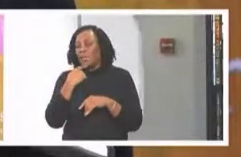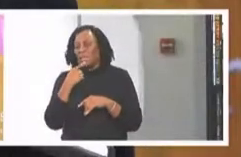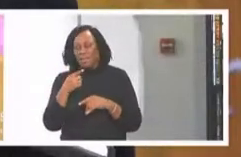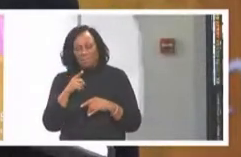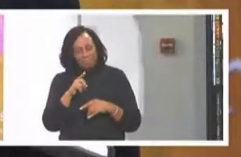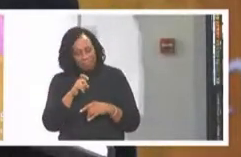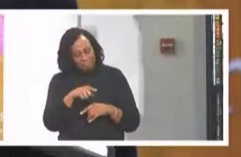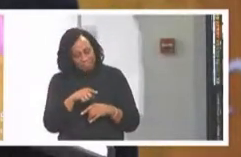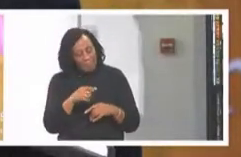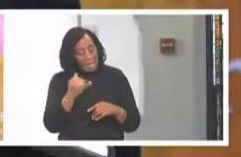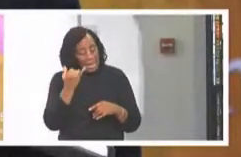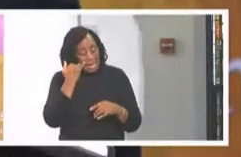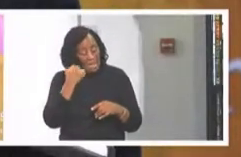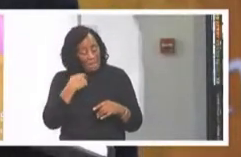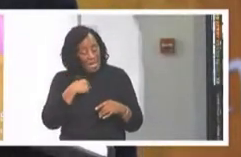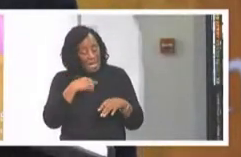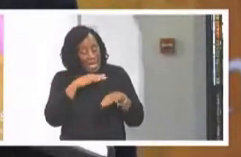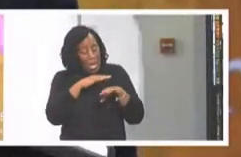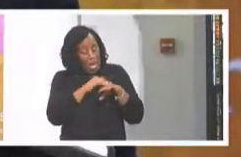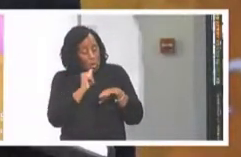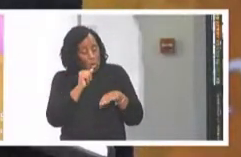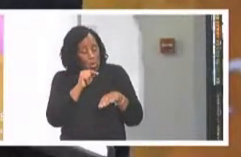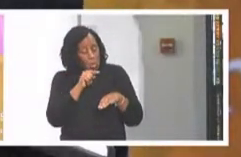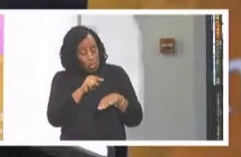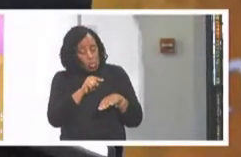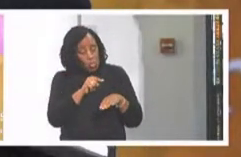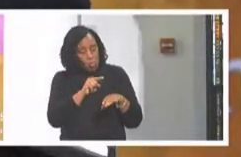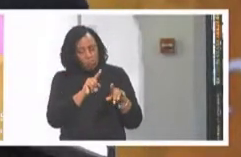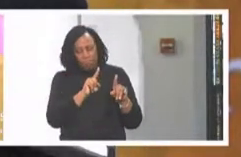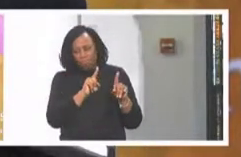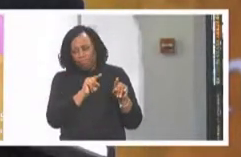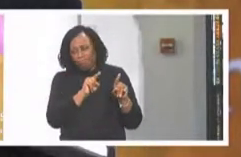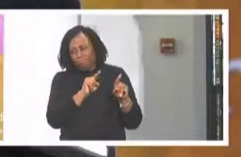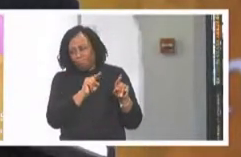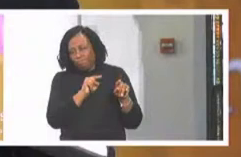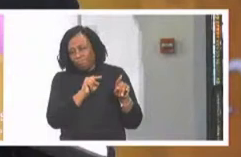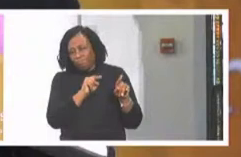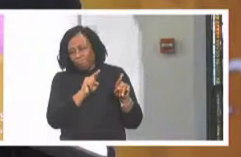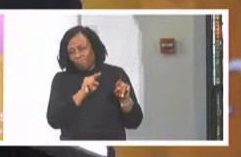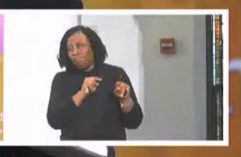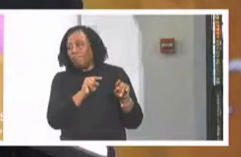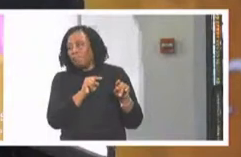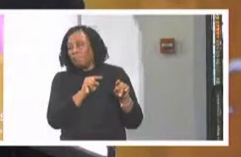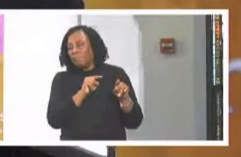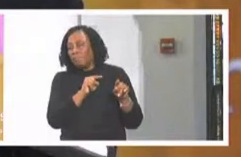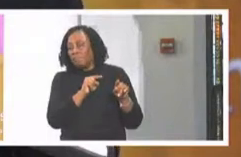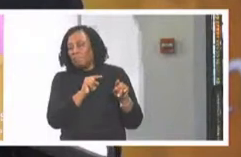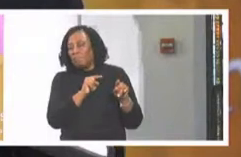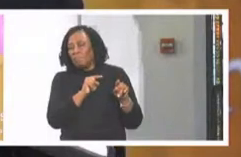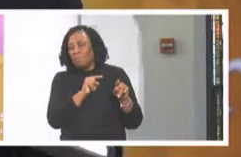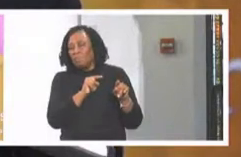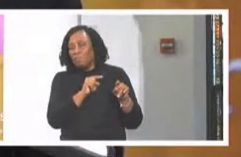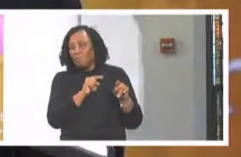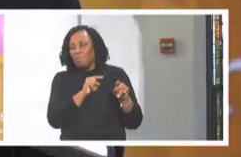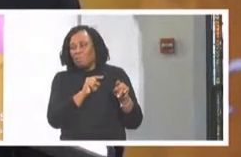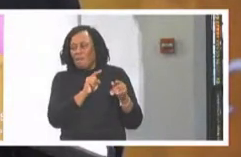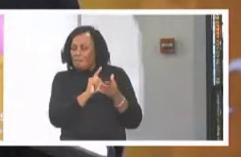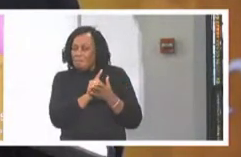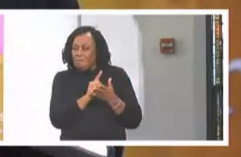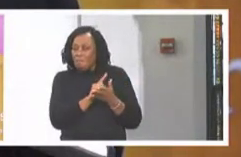He said, if I call you to come here every game and sit in this empty